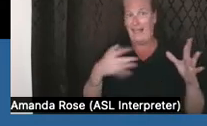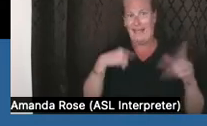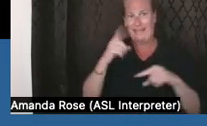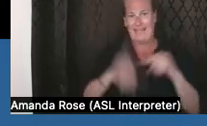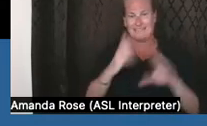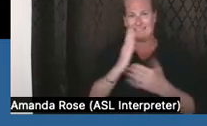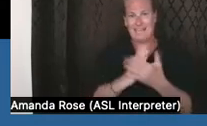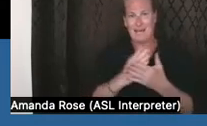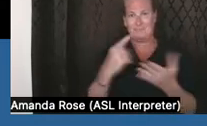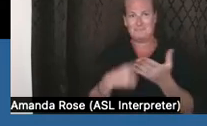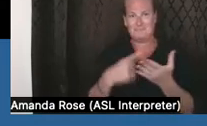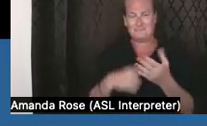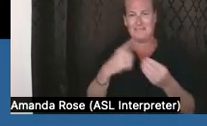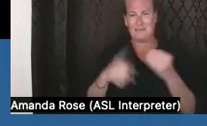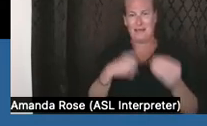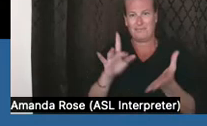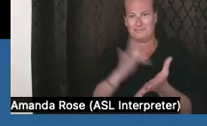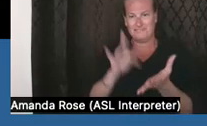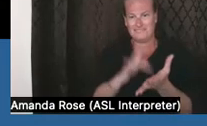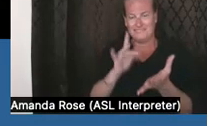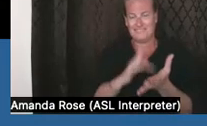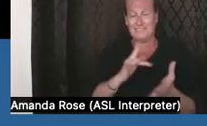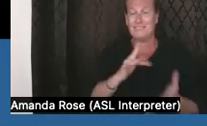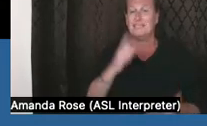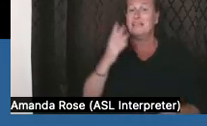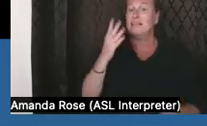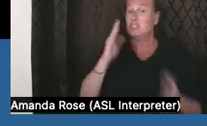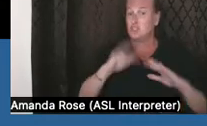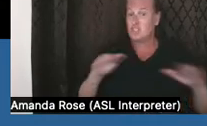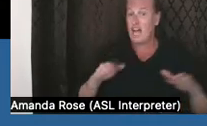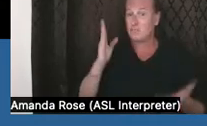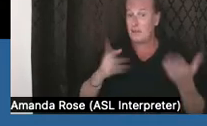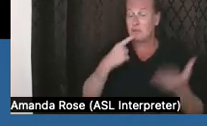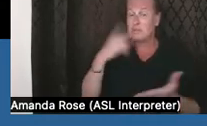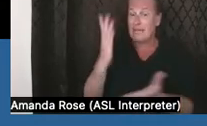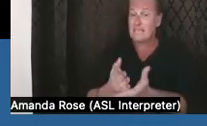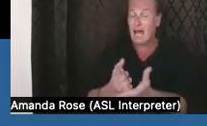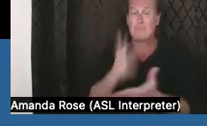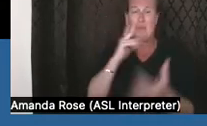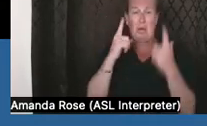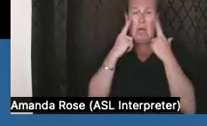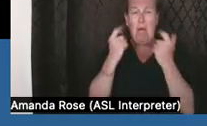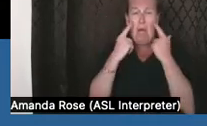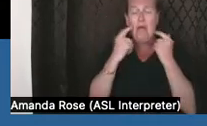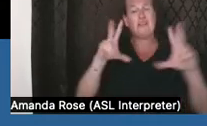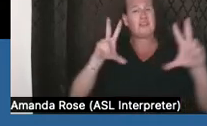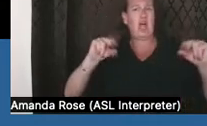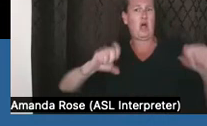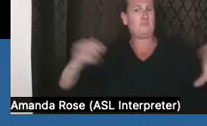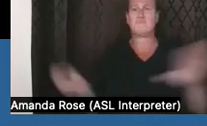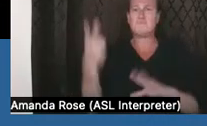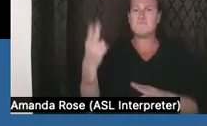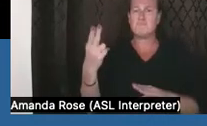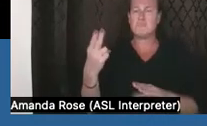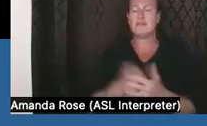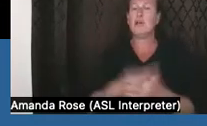transition off the iPad and your child may throw the iPad, start screaming, yelling no, or start crying, we want to provide them the opportunity to share